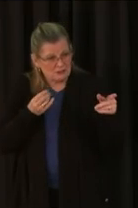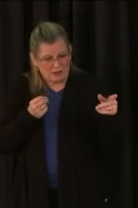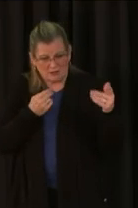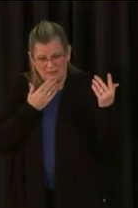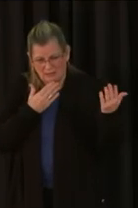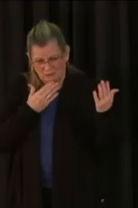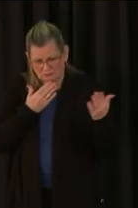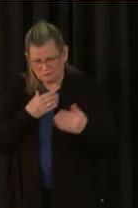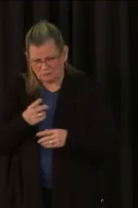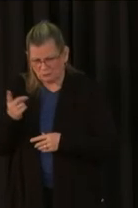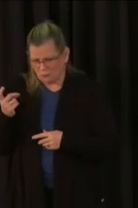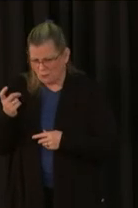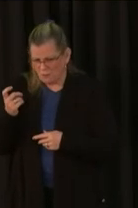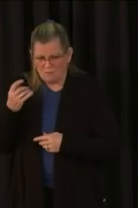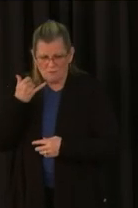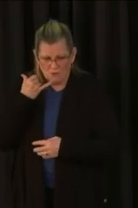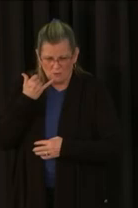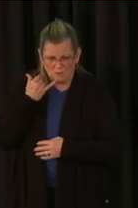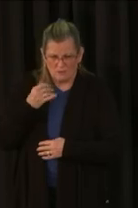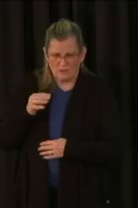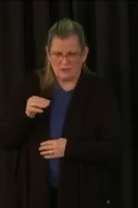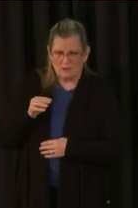another caller, Monica.